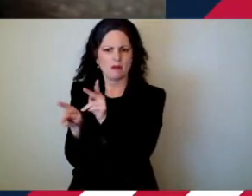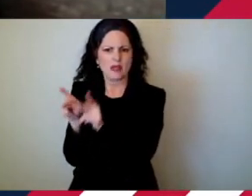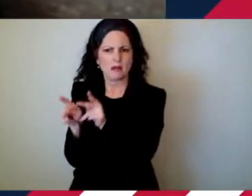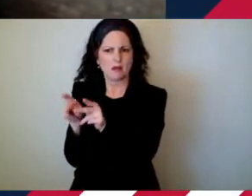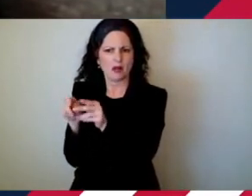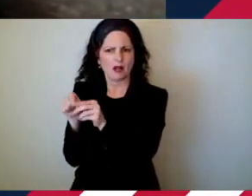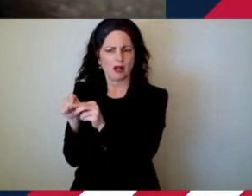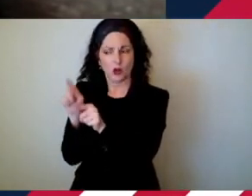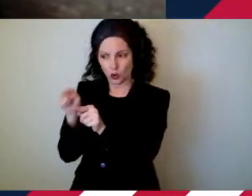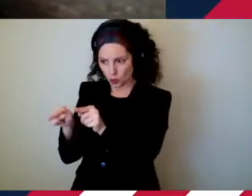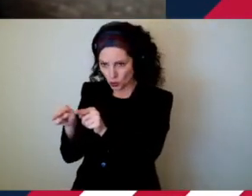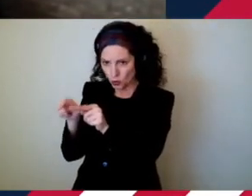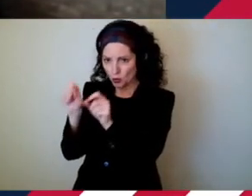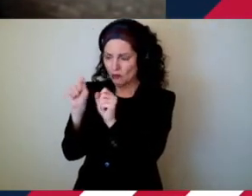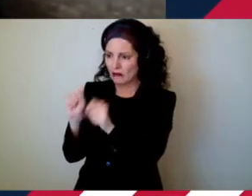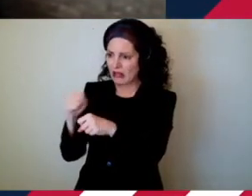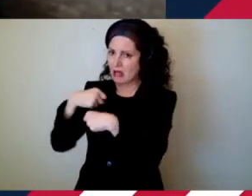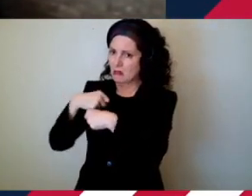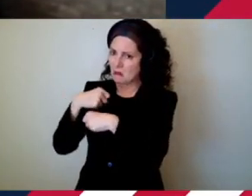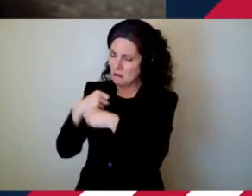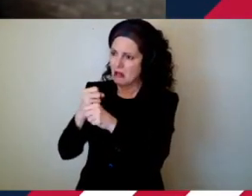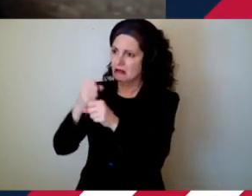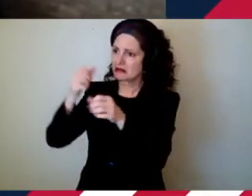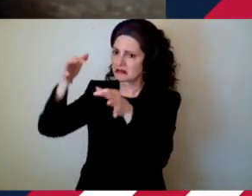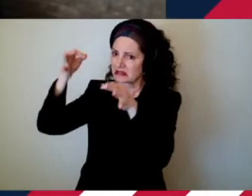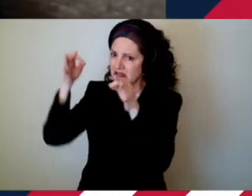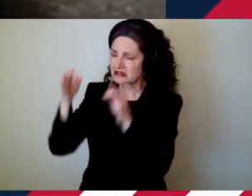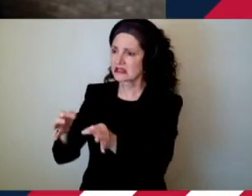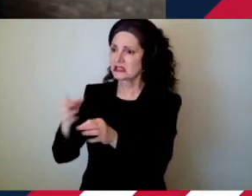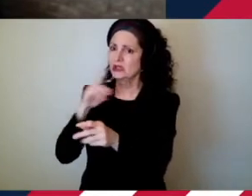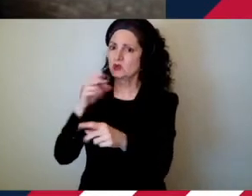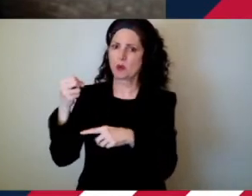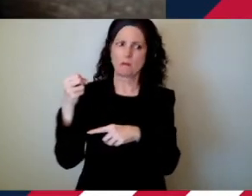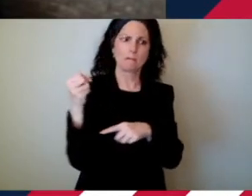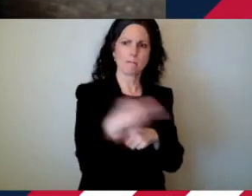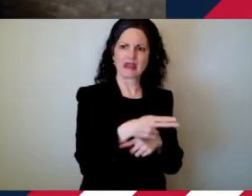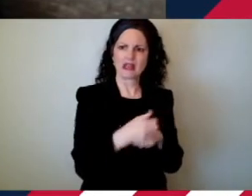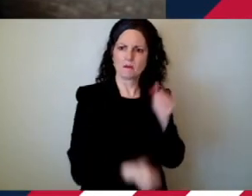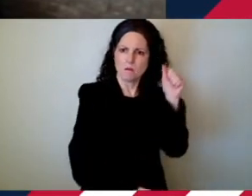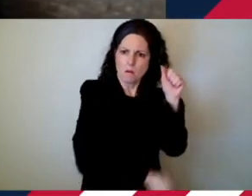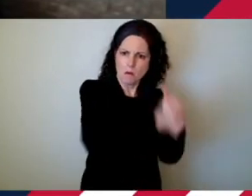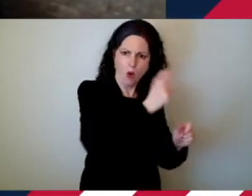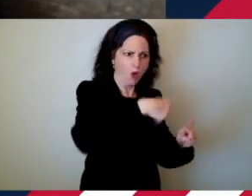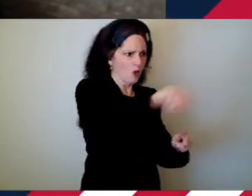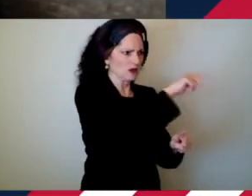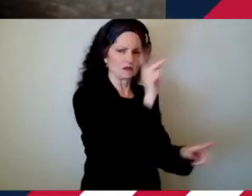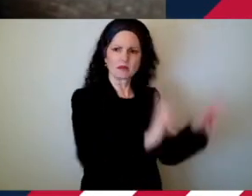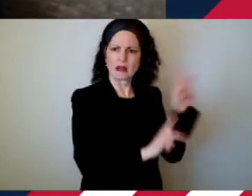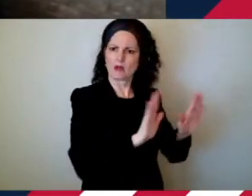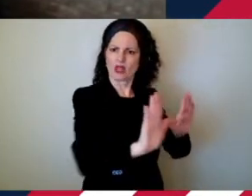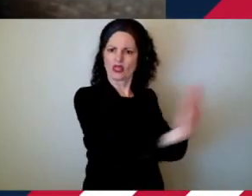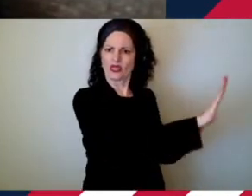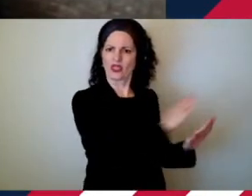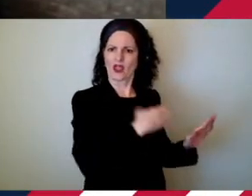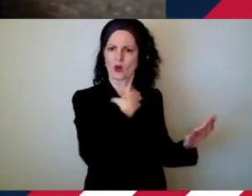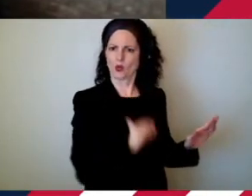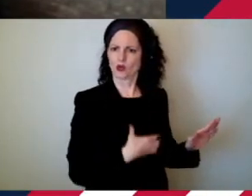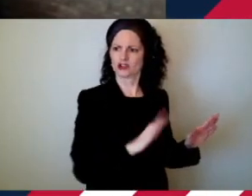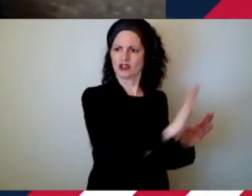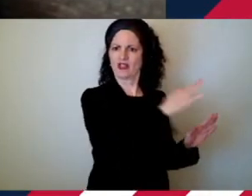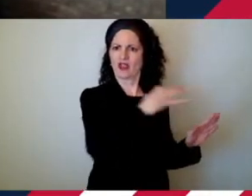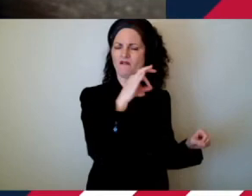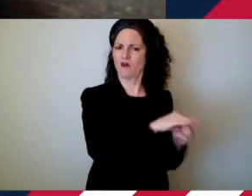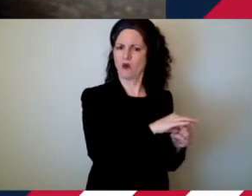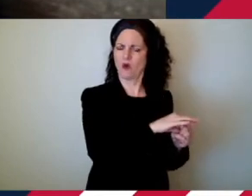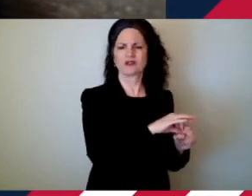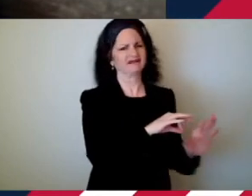to override the will and the votes of millions of people. It doesn't make any sense. And even the Republican Party does